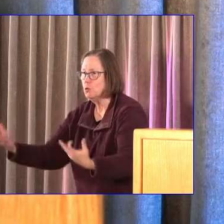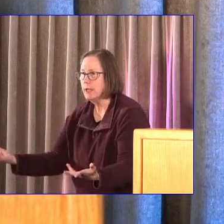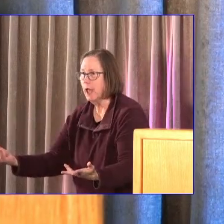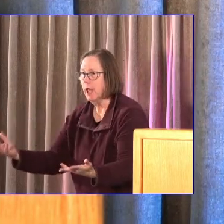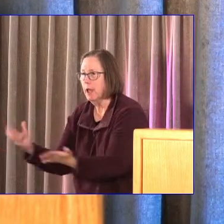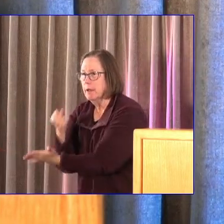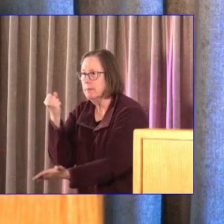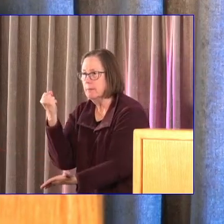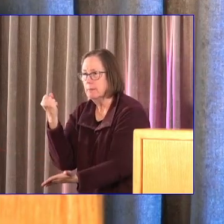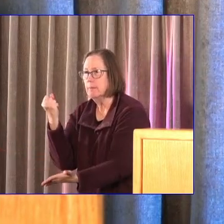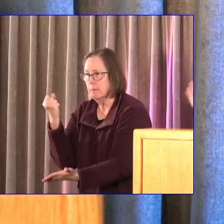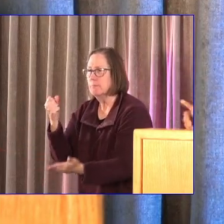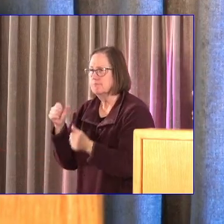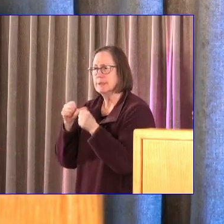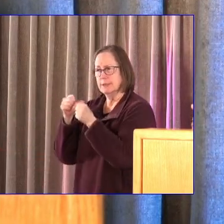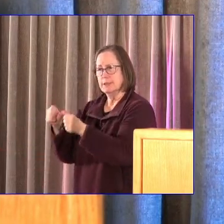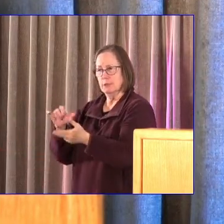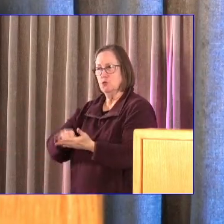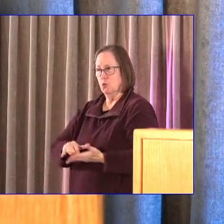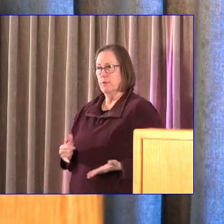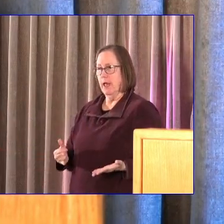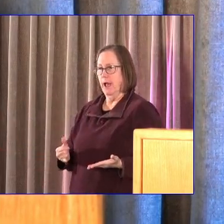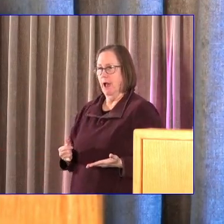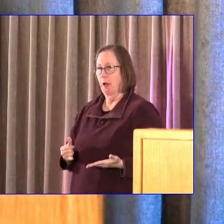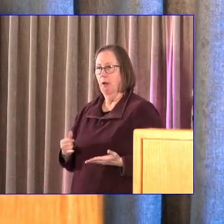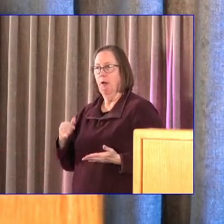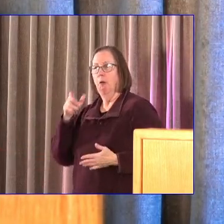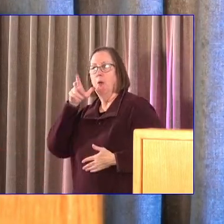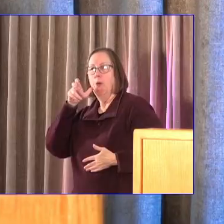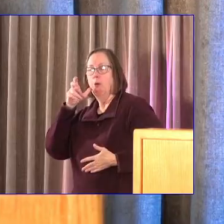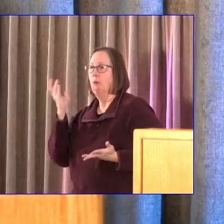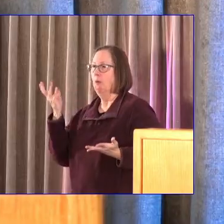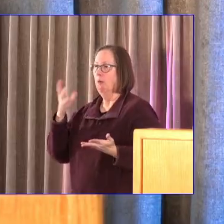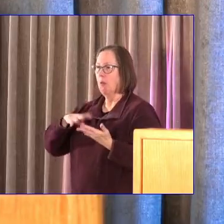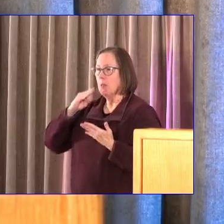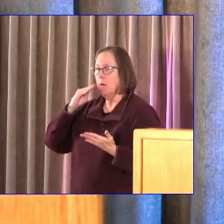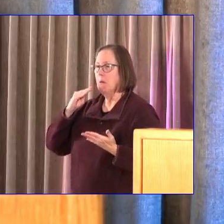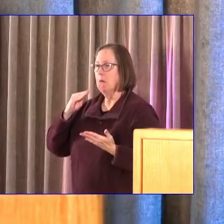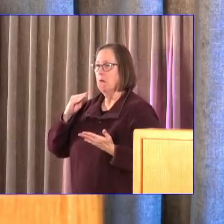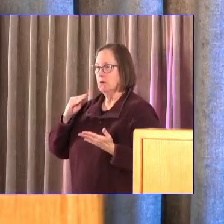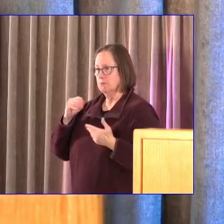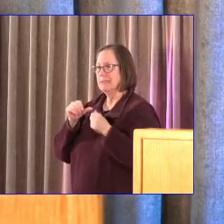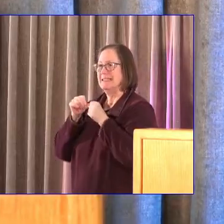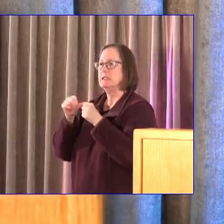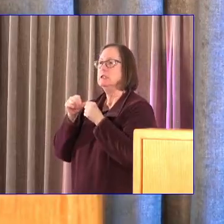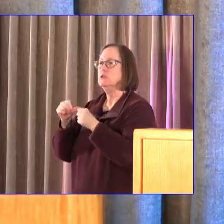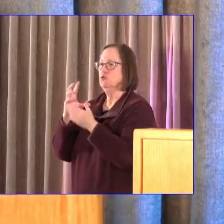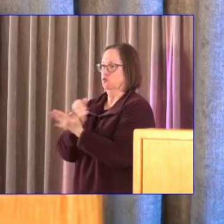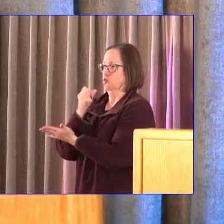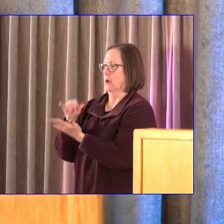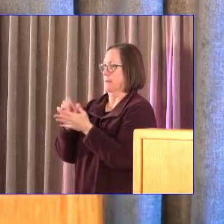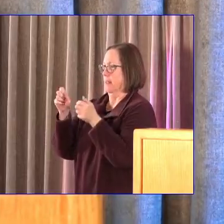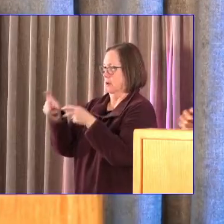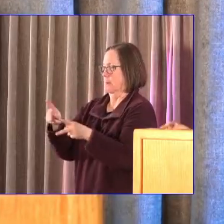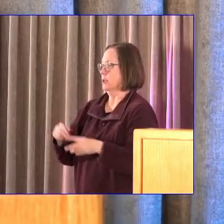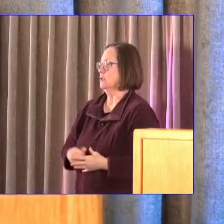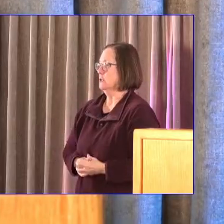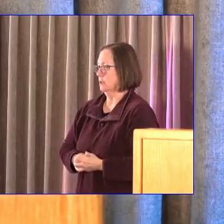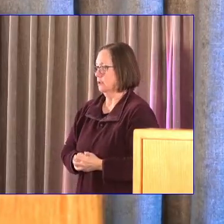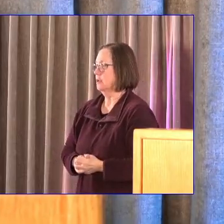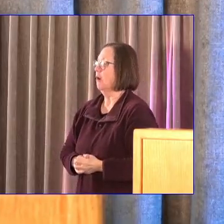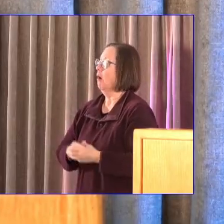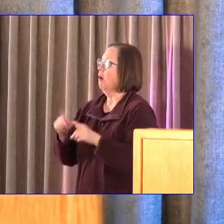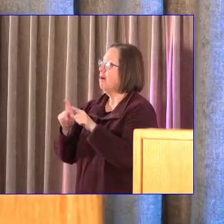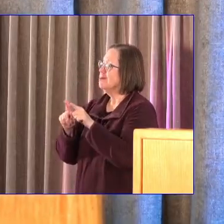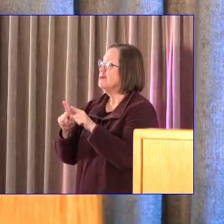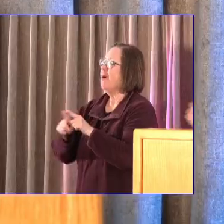particular things. Dialogue. I think one of the missed opportunities when we do ADI work is talking to